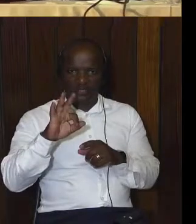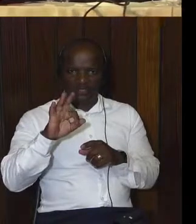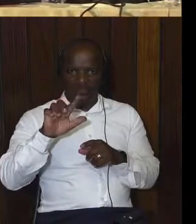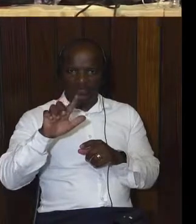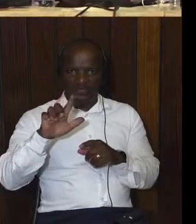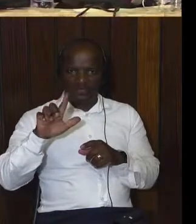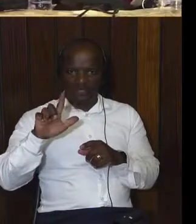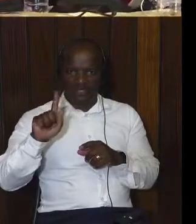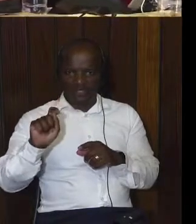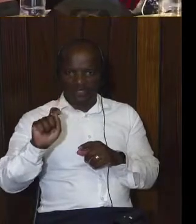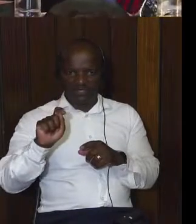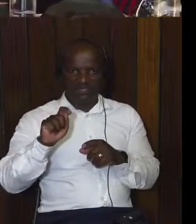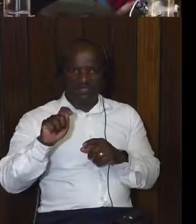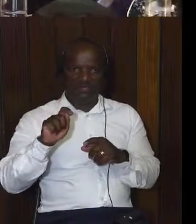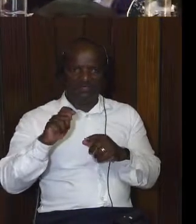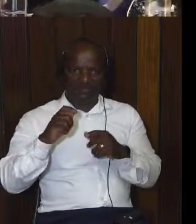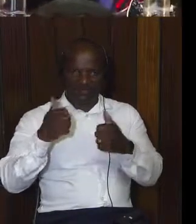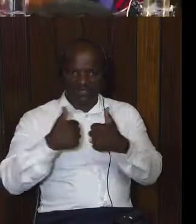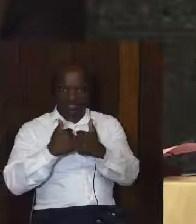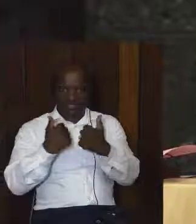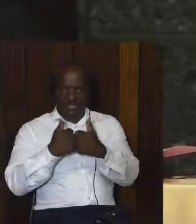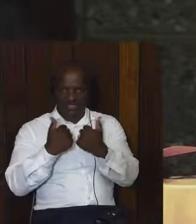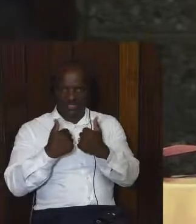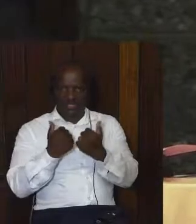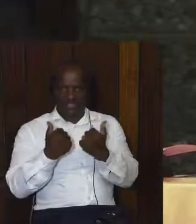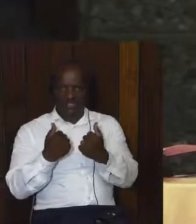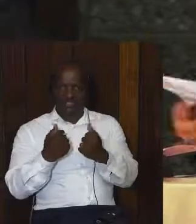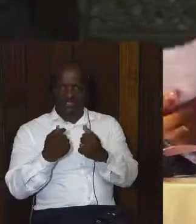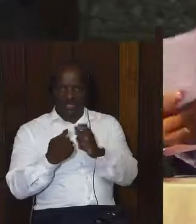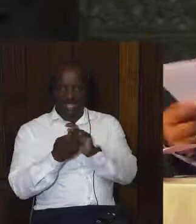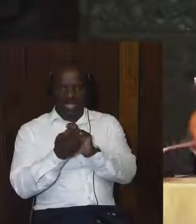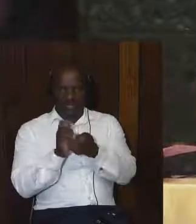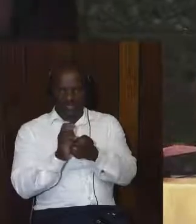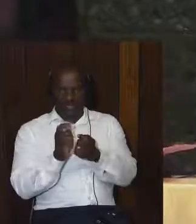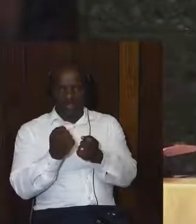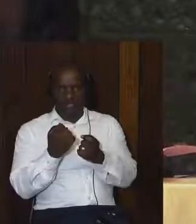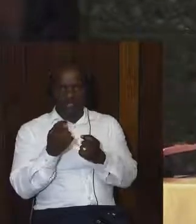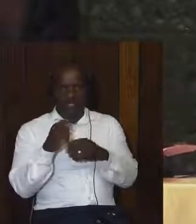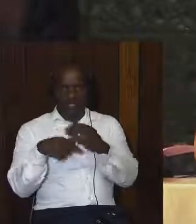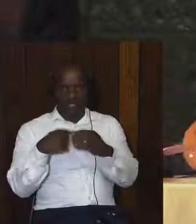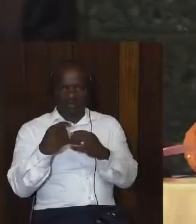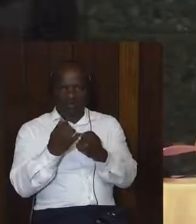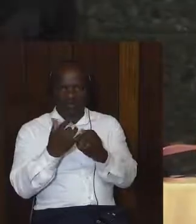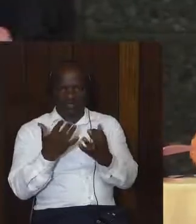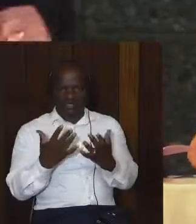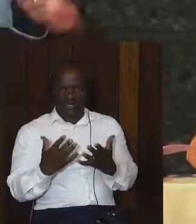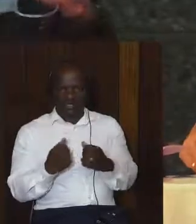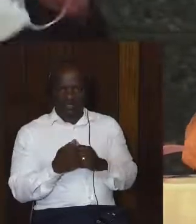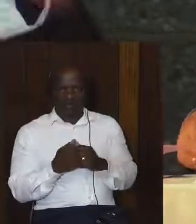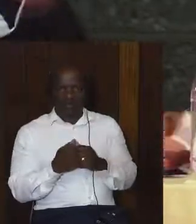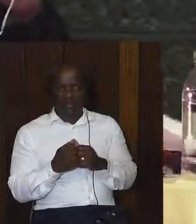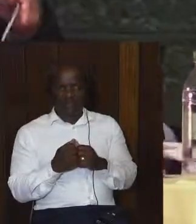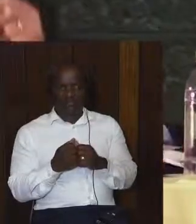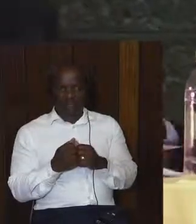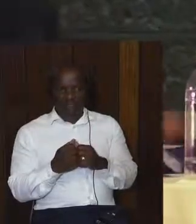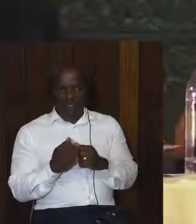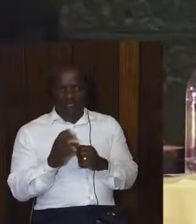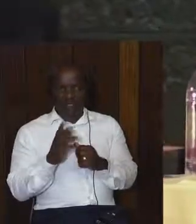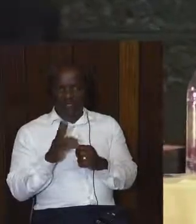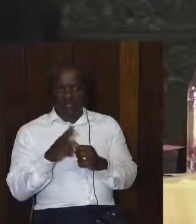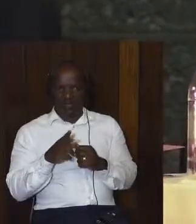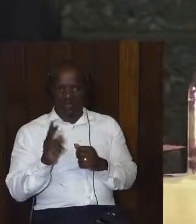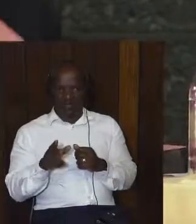at G-Fleet, the major issue was the adjustment to the budget, and the adjustment to the budget was minimal,